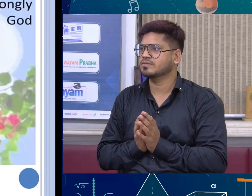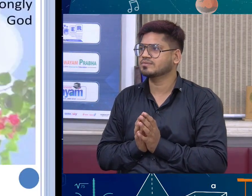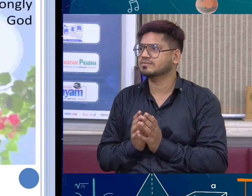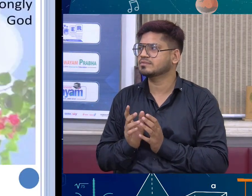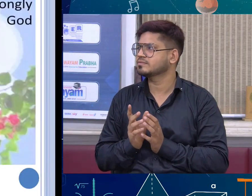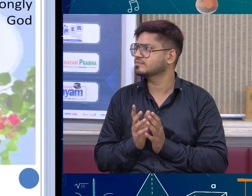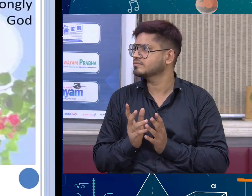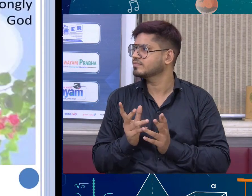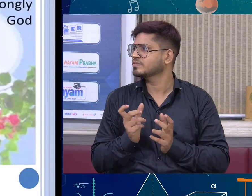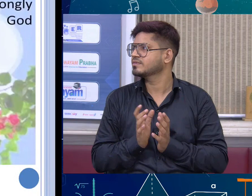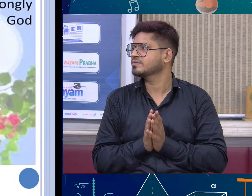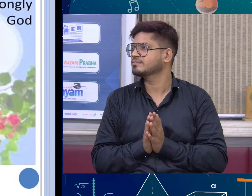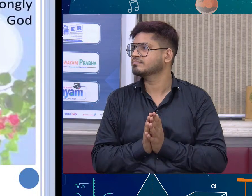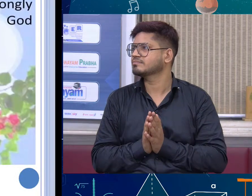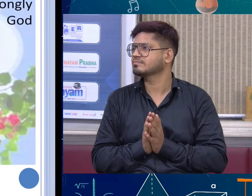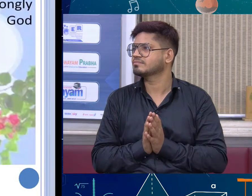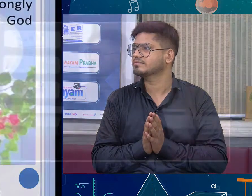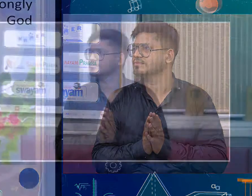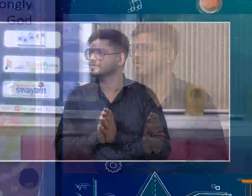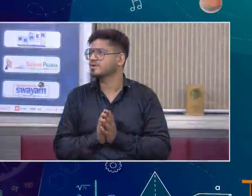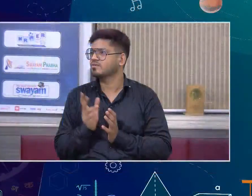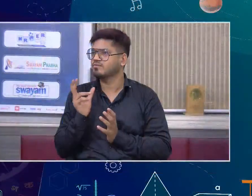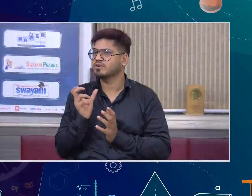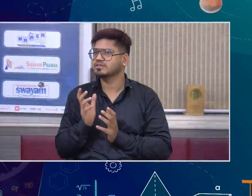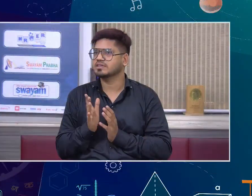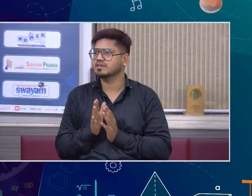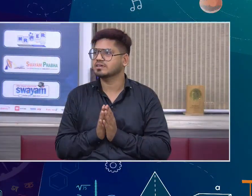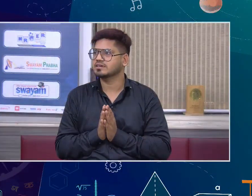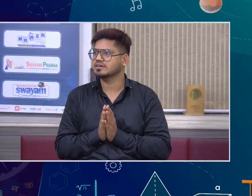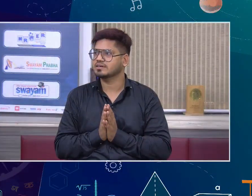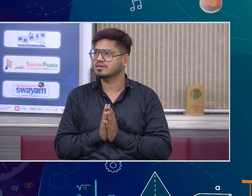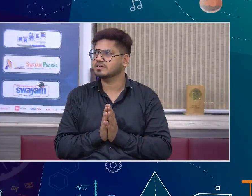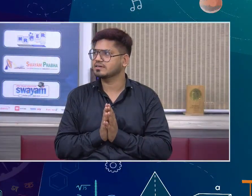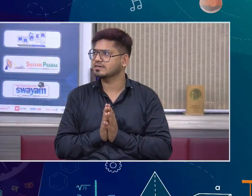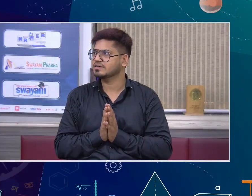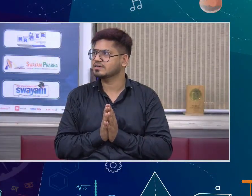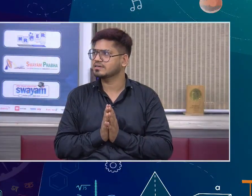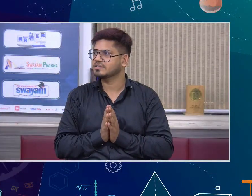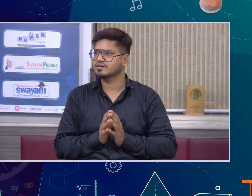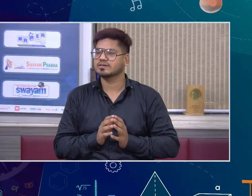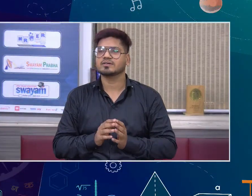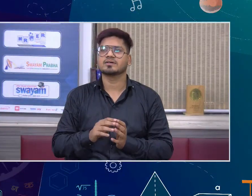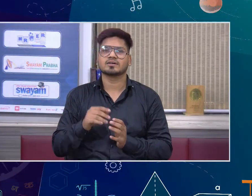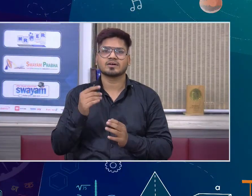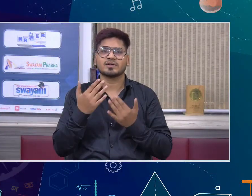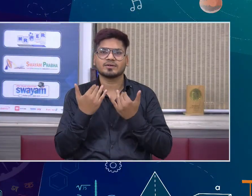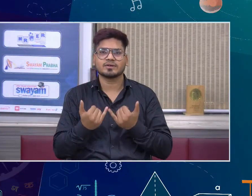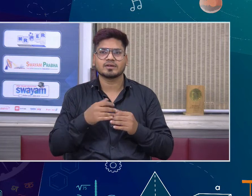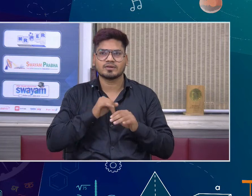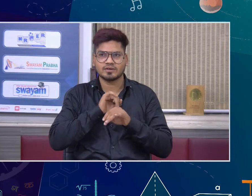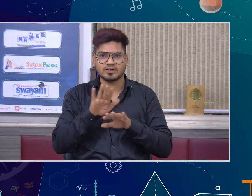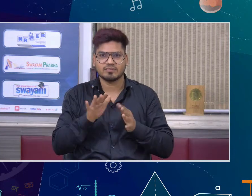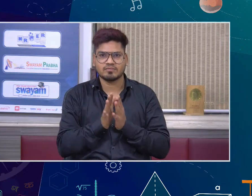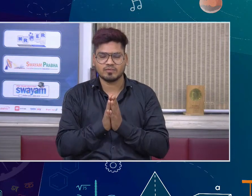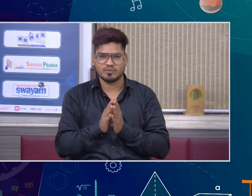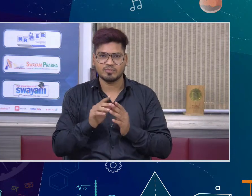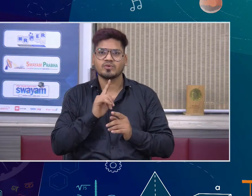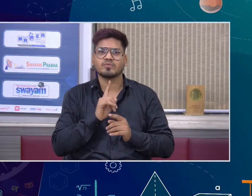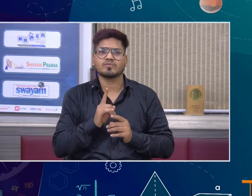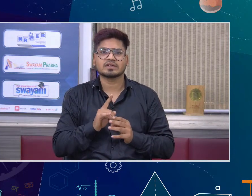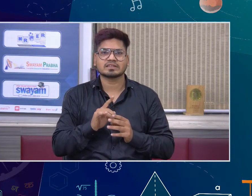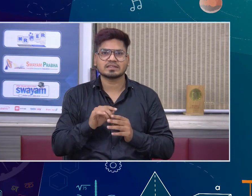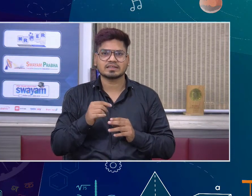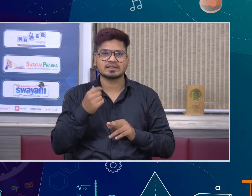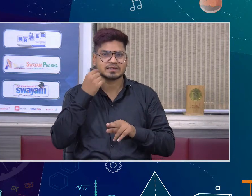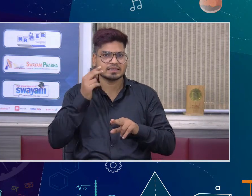to hailstones, and his crops have destroyed. His agriculture things are destroyed. Then he